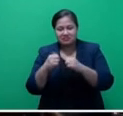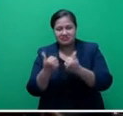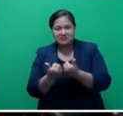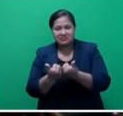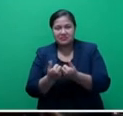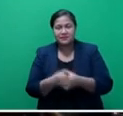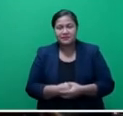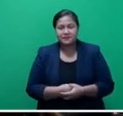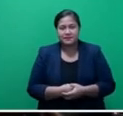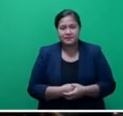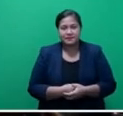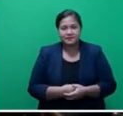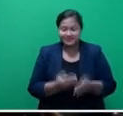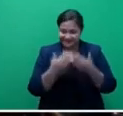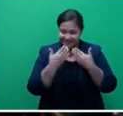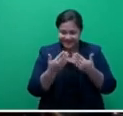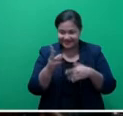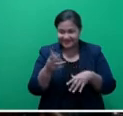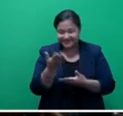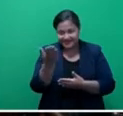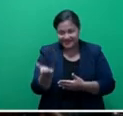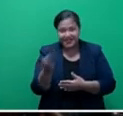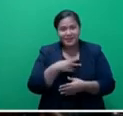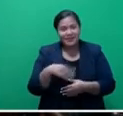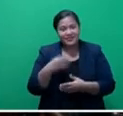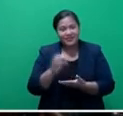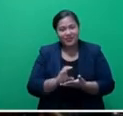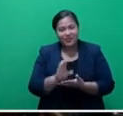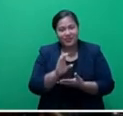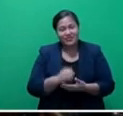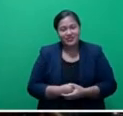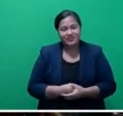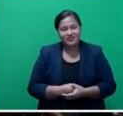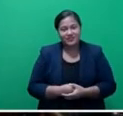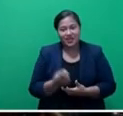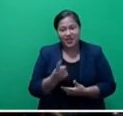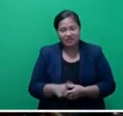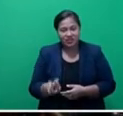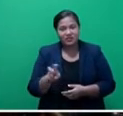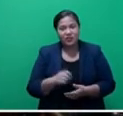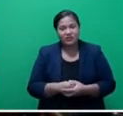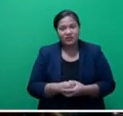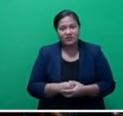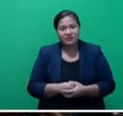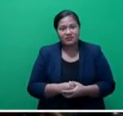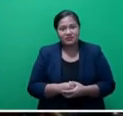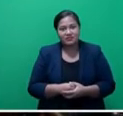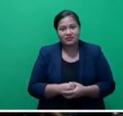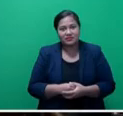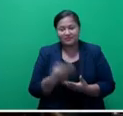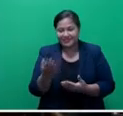Thank you. I now call on the Minister for Commerce, Trade, Tourism and Transport, the Honourable Faiyaz Koya. You have the